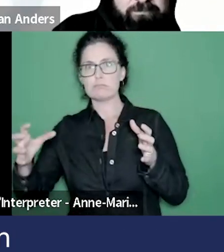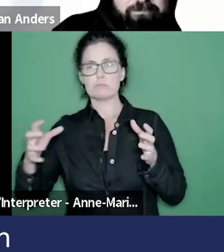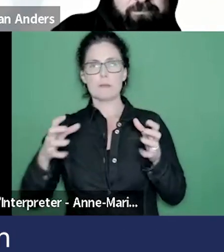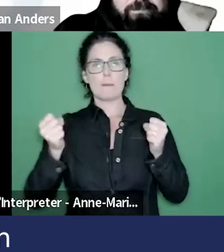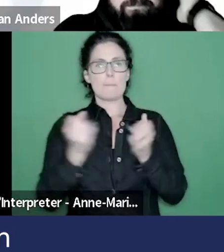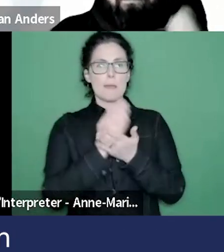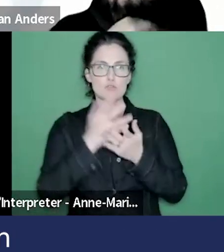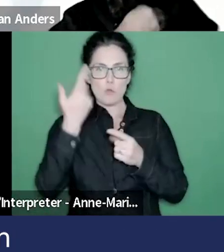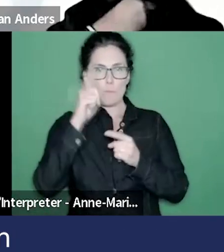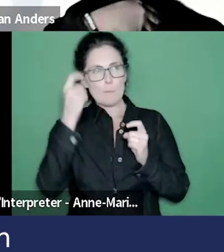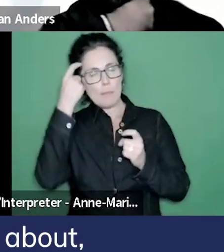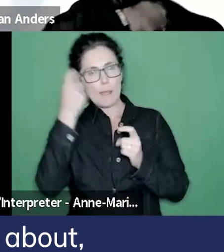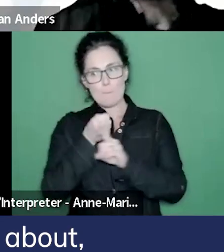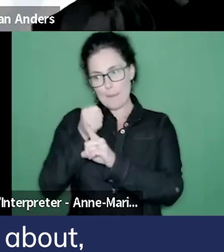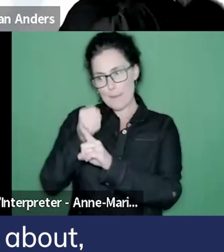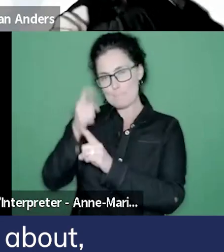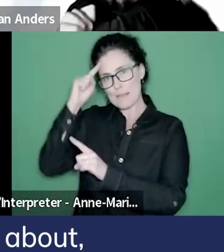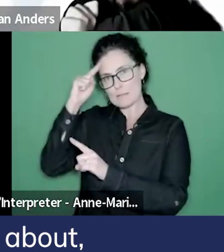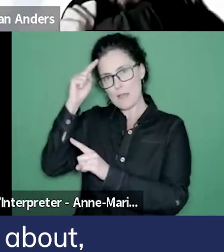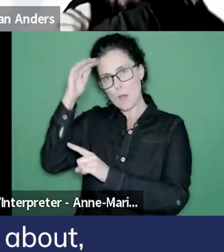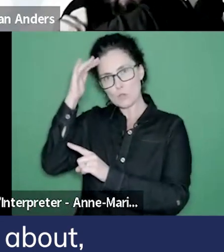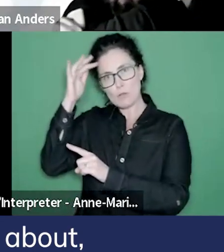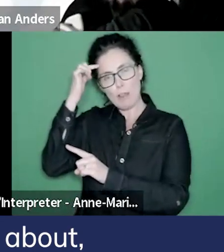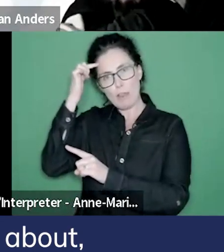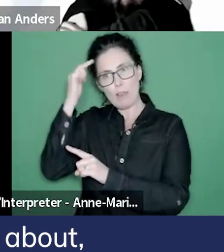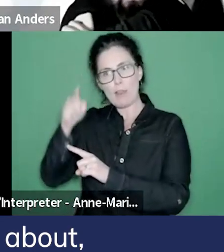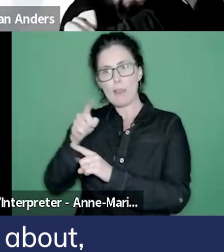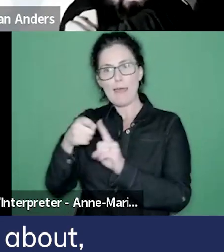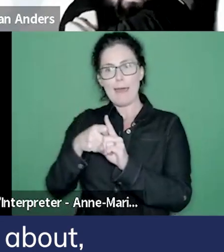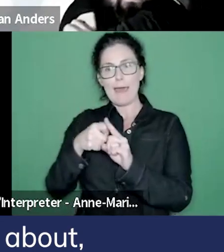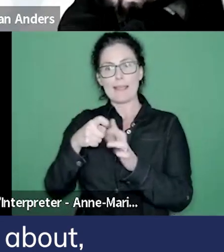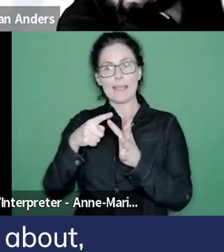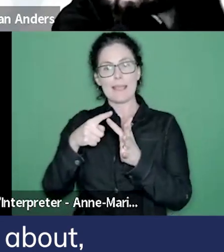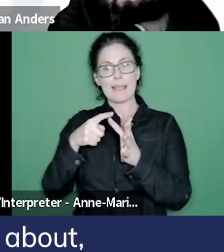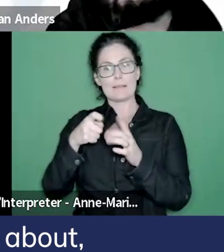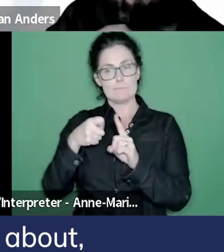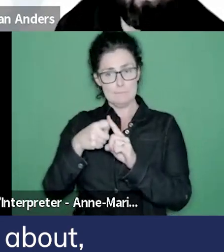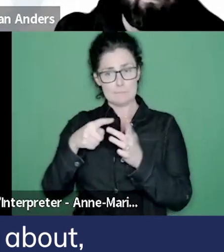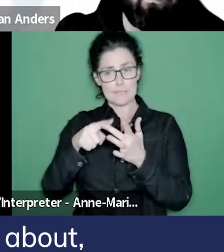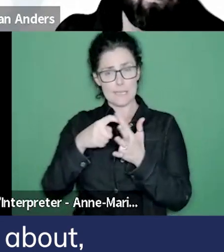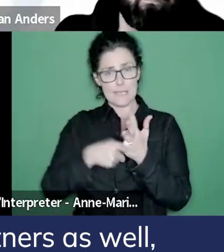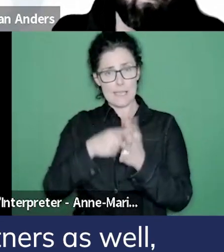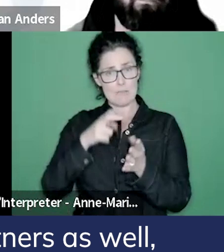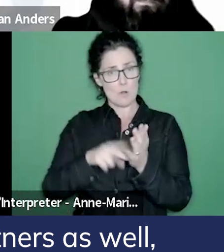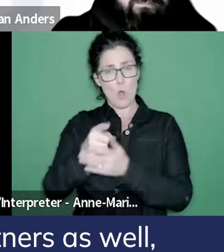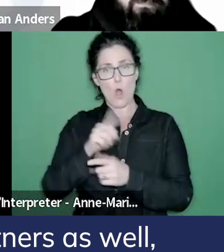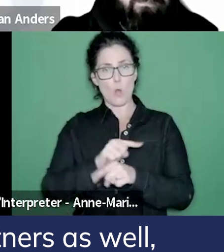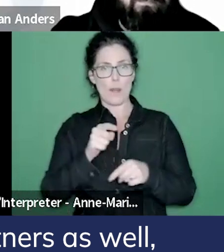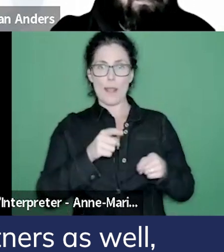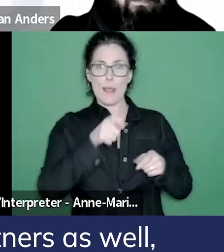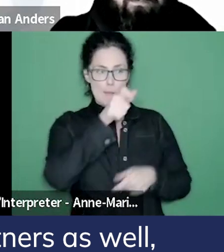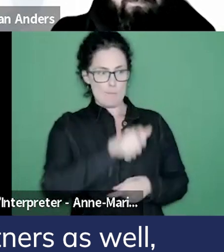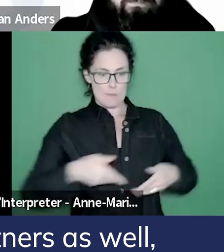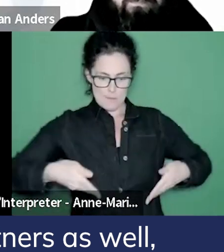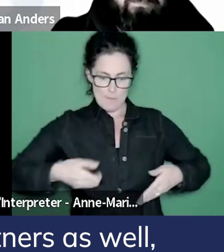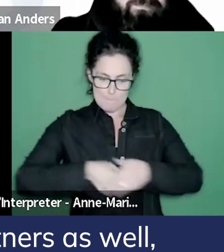of the psychological impact. And from Kieran's talk, we're hearing about not just about mothers or the main birthing person, but we're talking about the impact